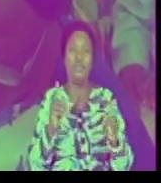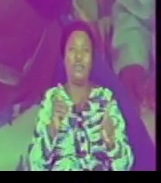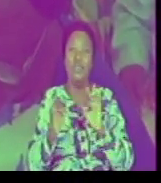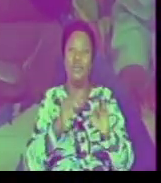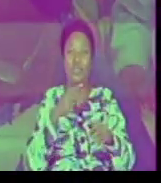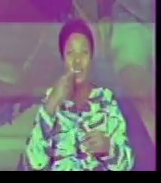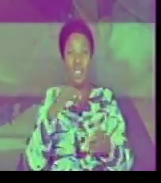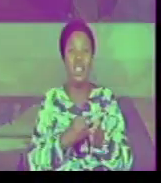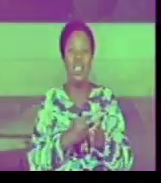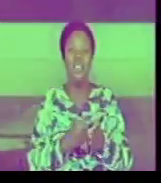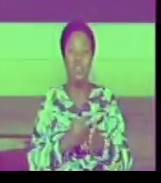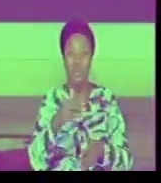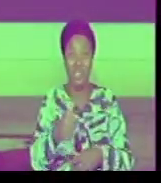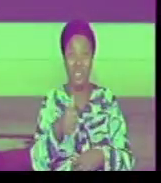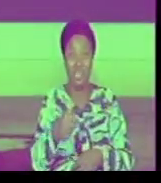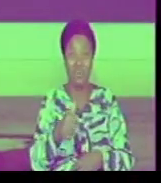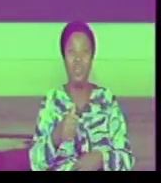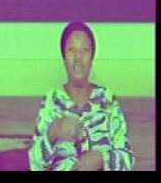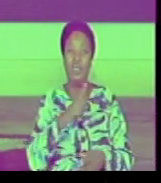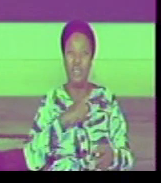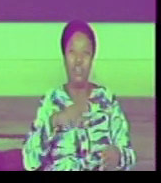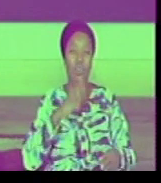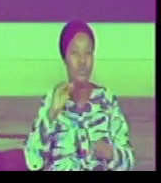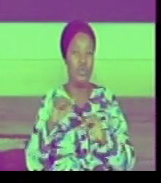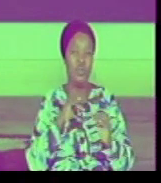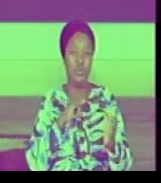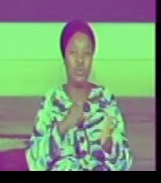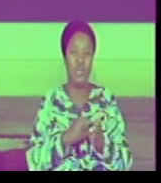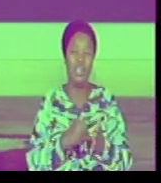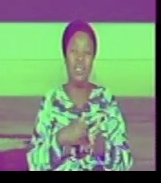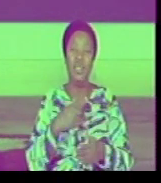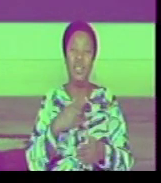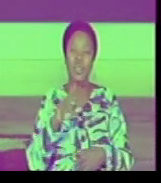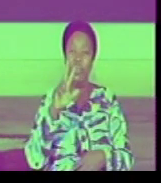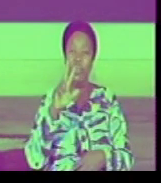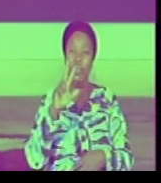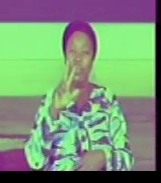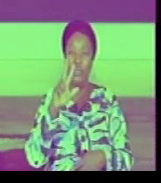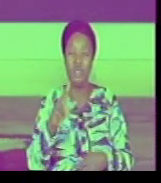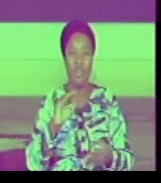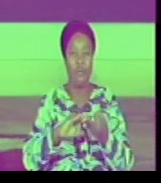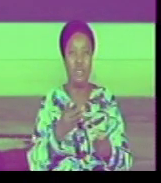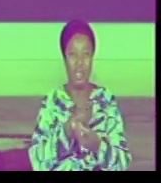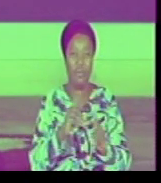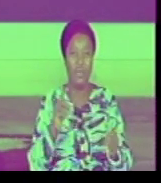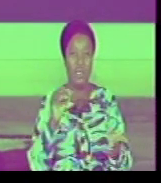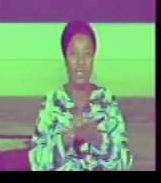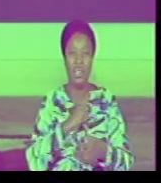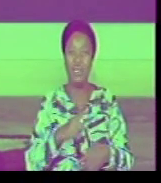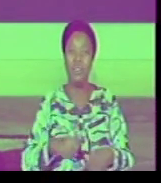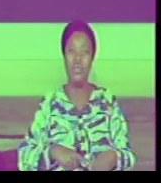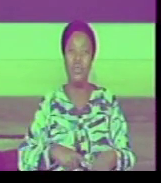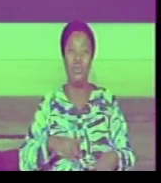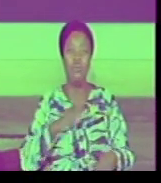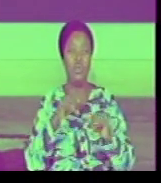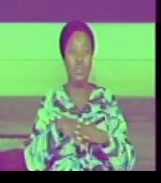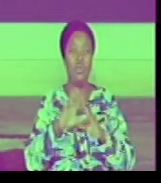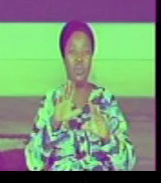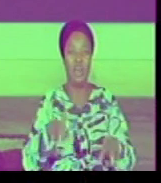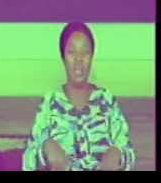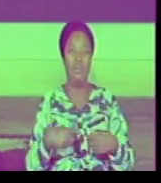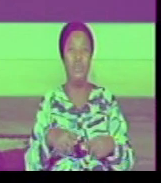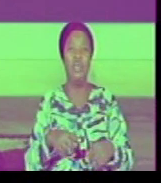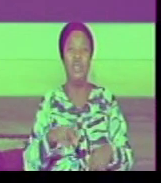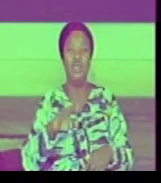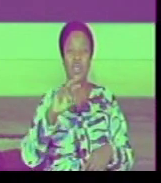Threefold deliverance that the Lord is going to accomplish in your life. And look at 2